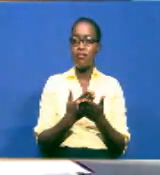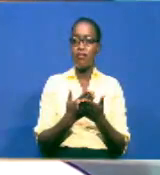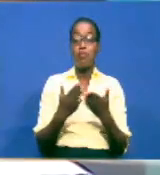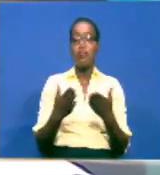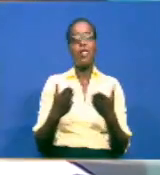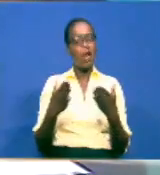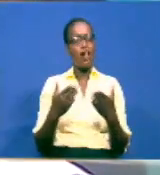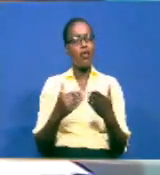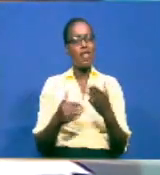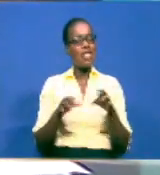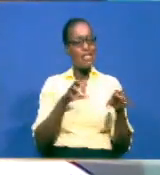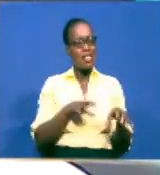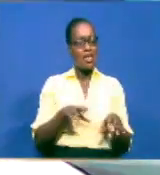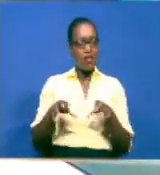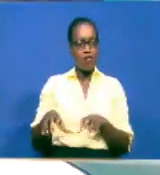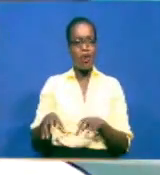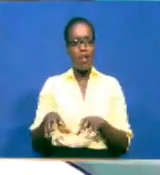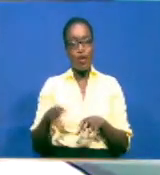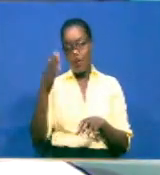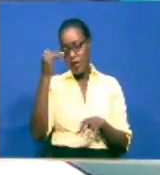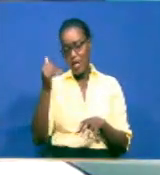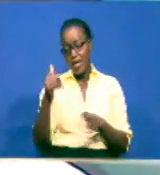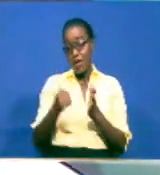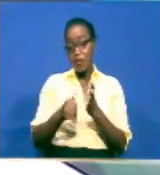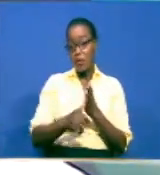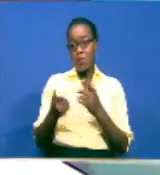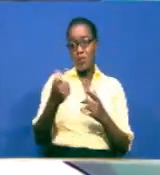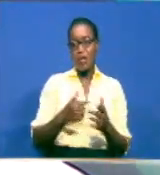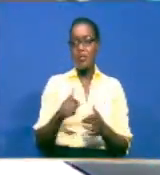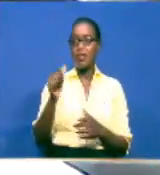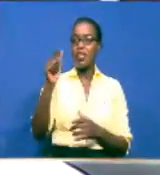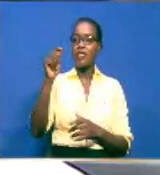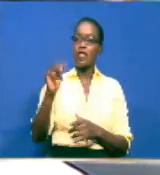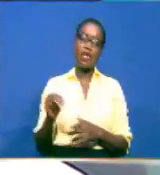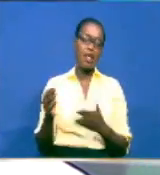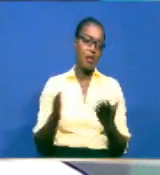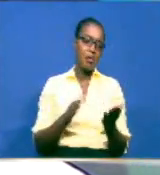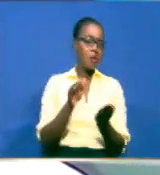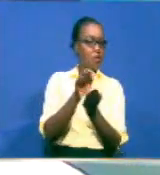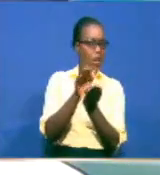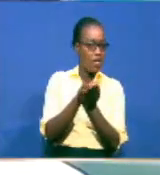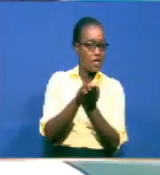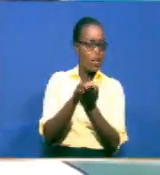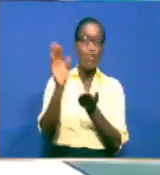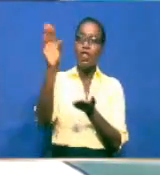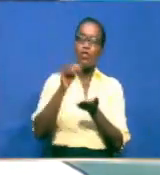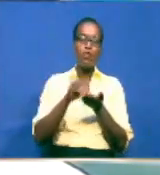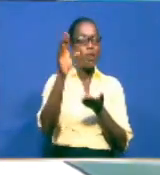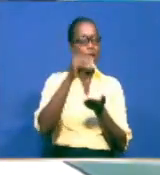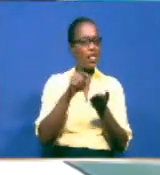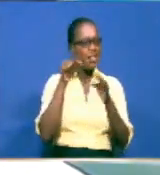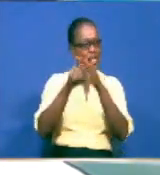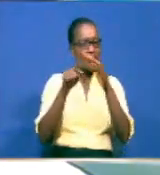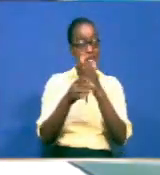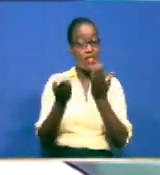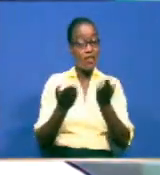receiving end of all those problems that come. The ATMs, let's look at the banks, let's look at the supermarkets. How are they able to access